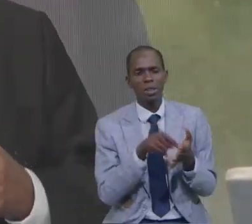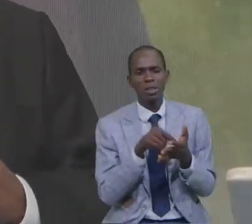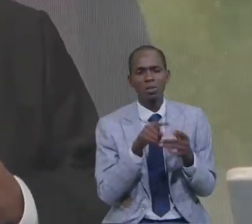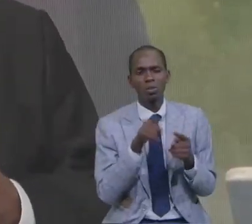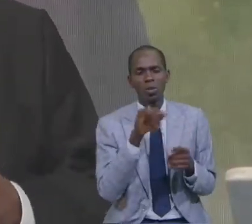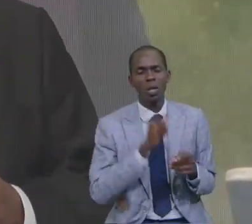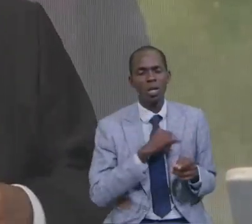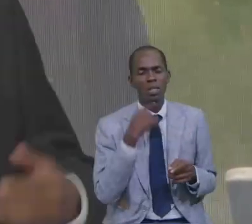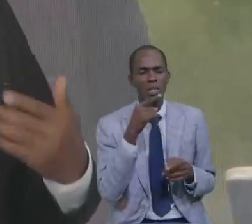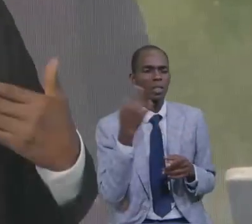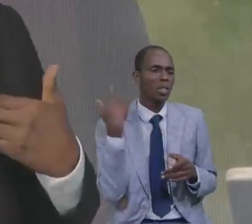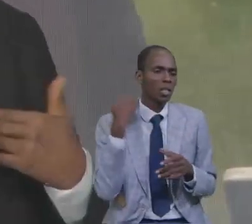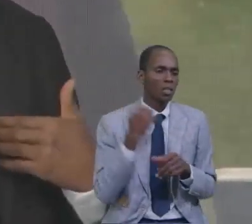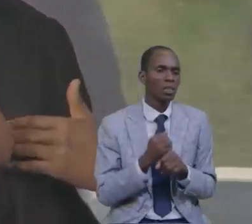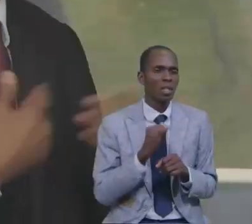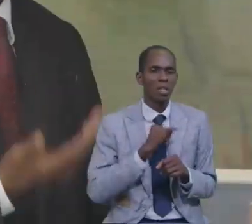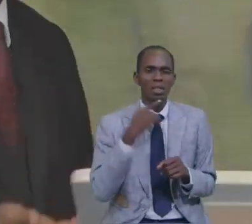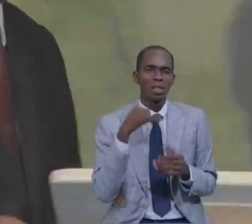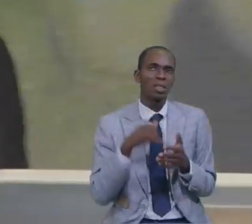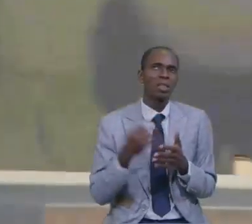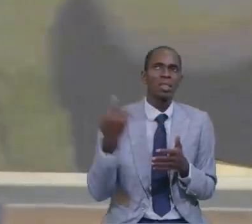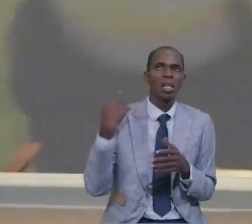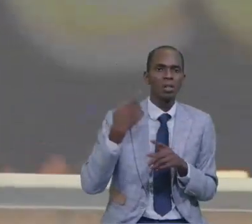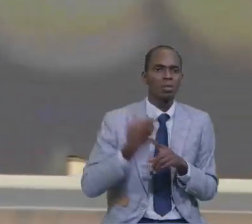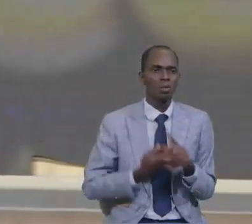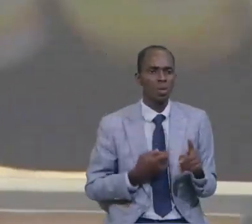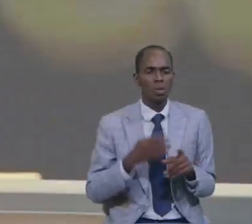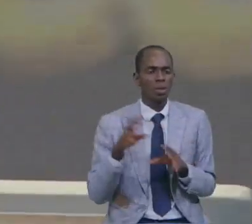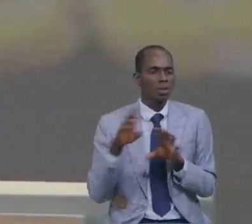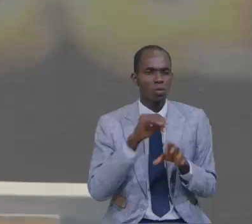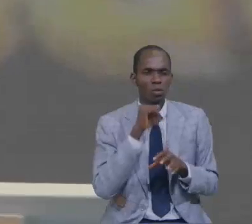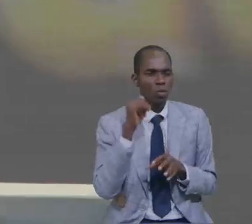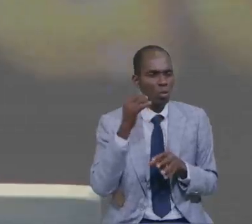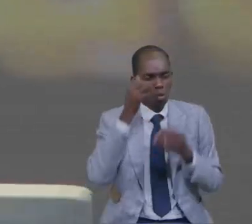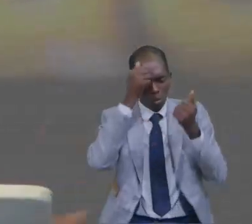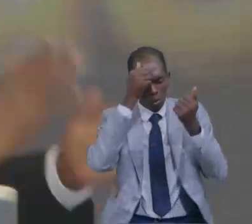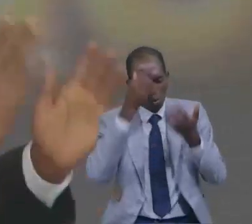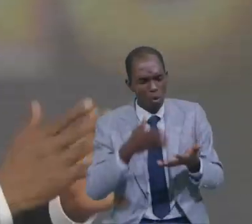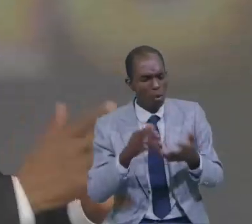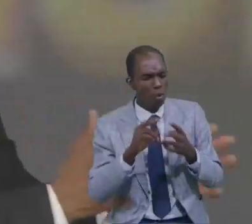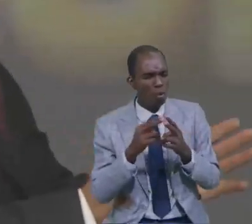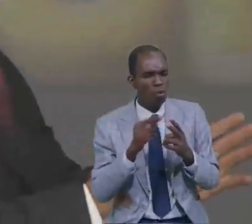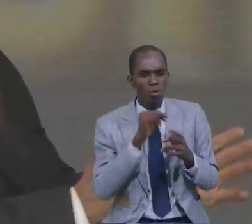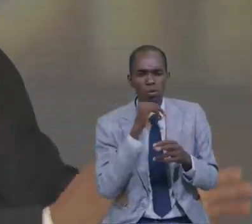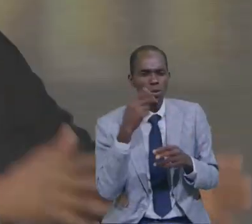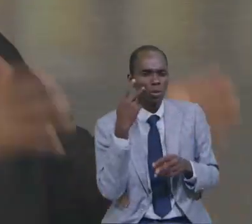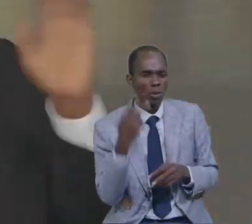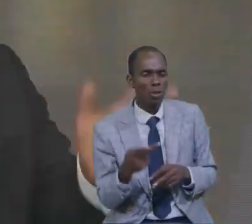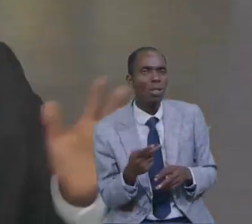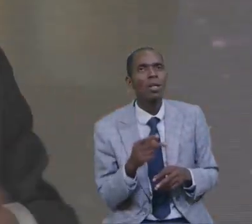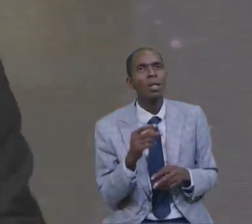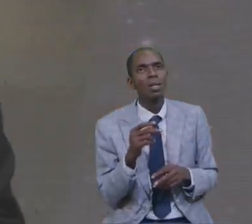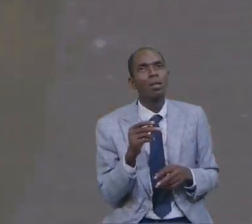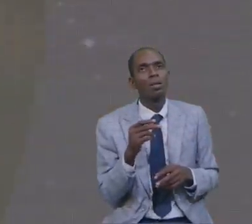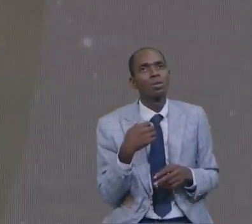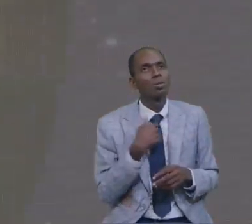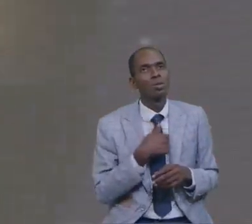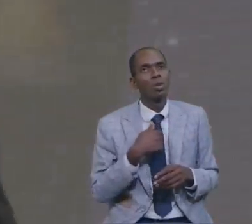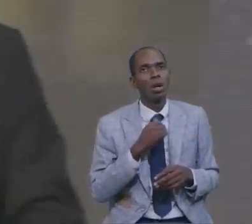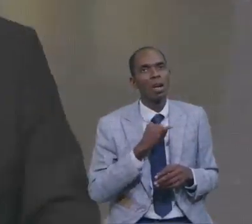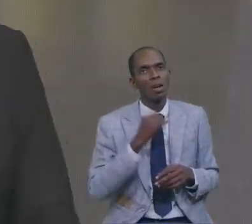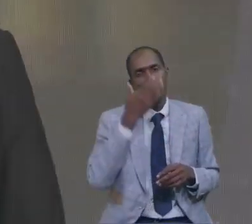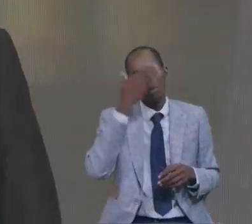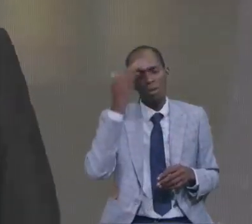I forgot. When it is written on your heart, you'll not forget. The law of God, the word of